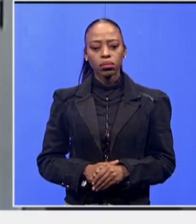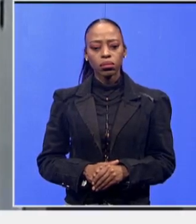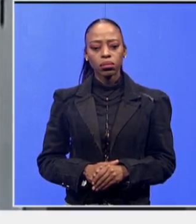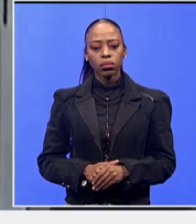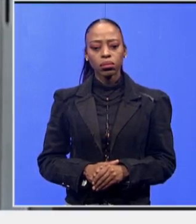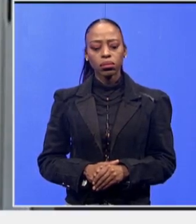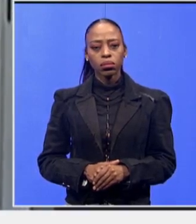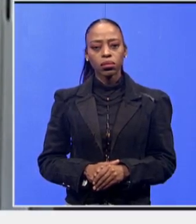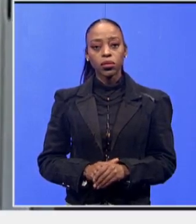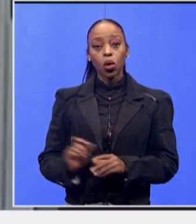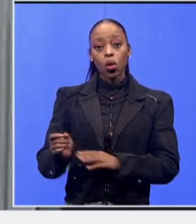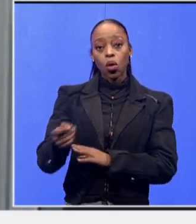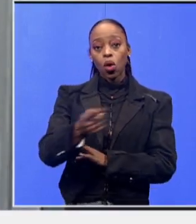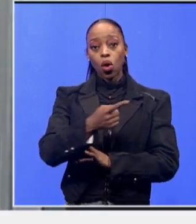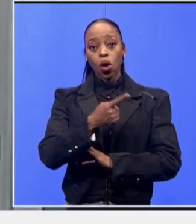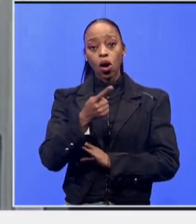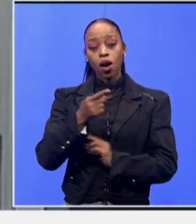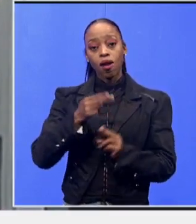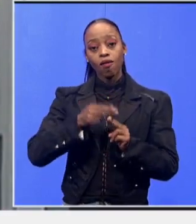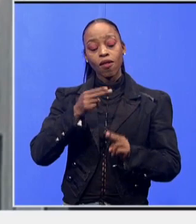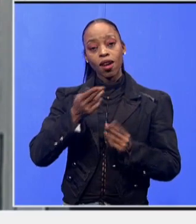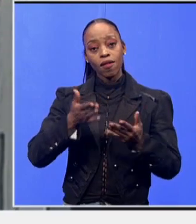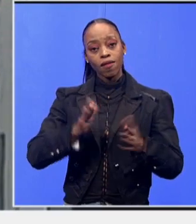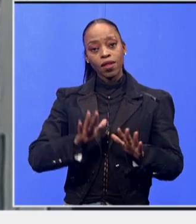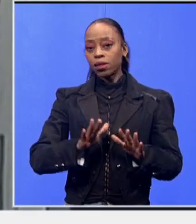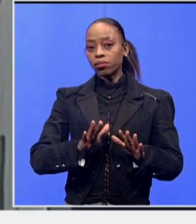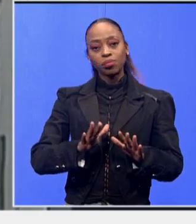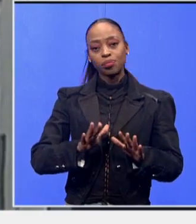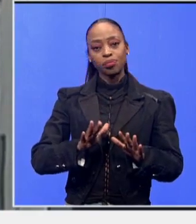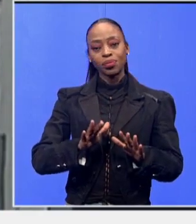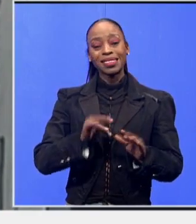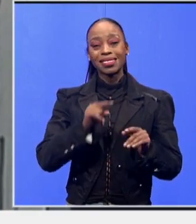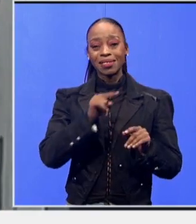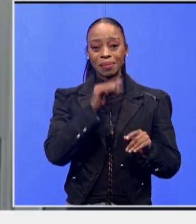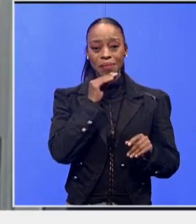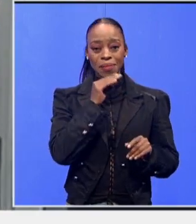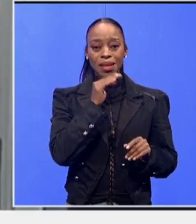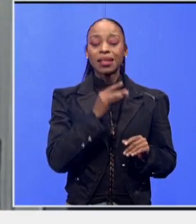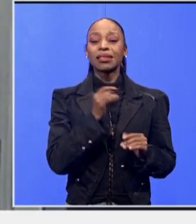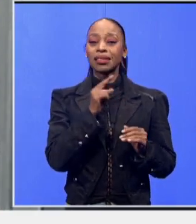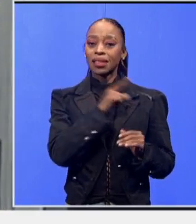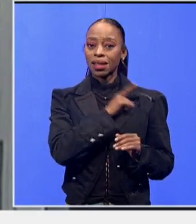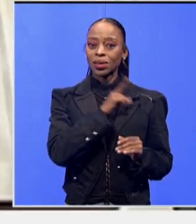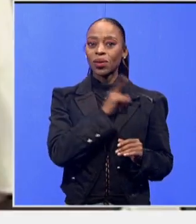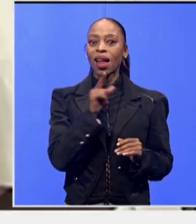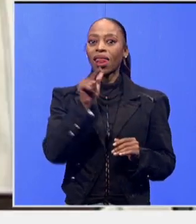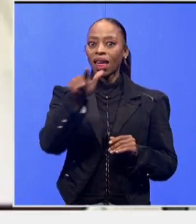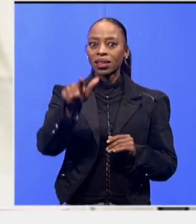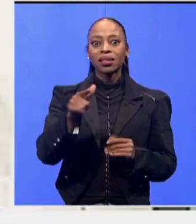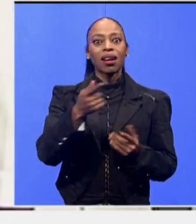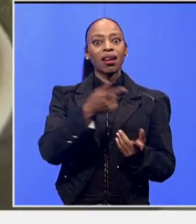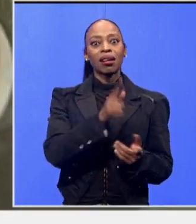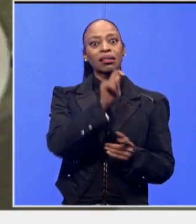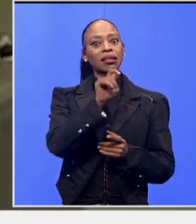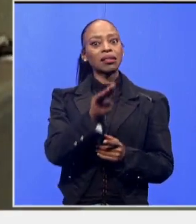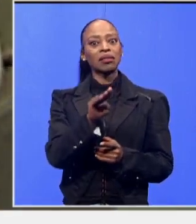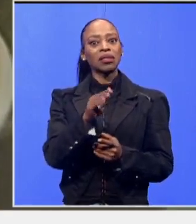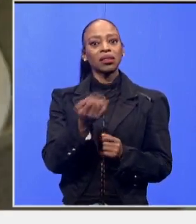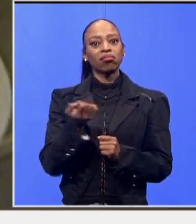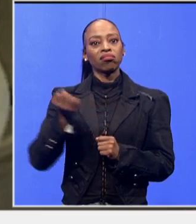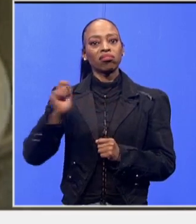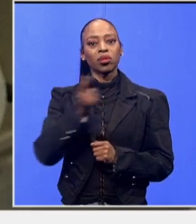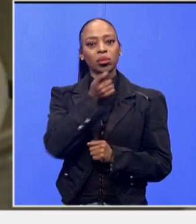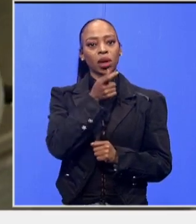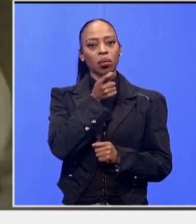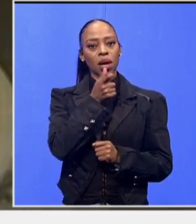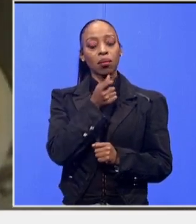But not all complete their treatments, fueling the country's challenge of multi-drug resistant TB. In this respect, experts say